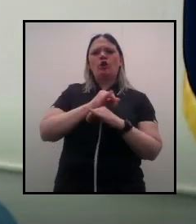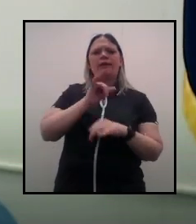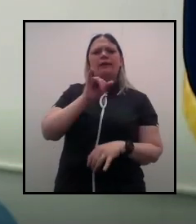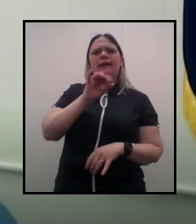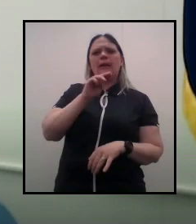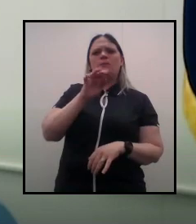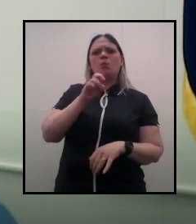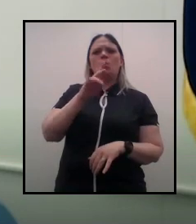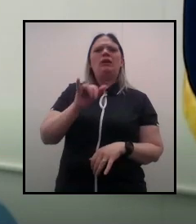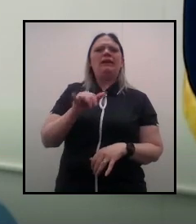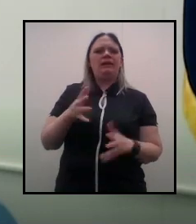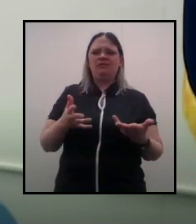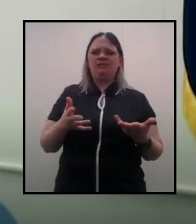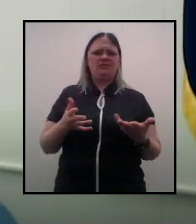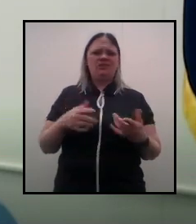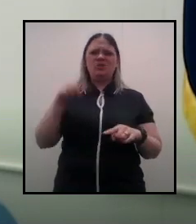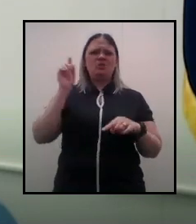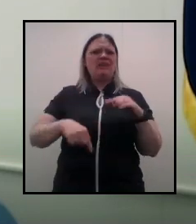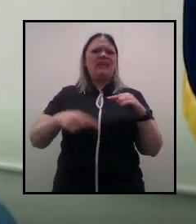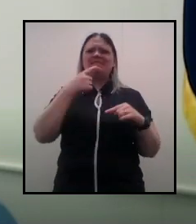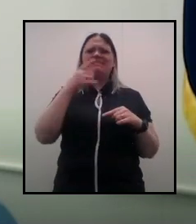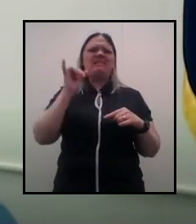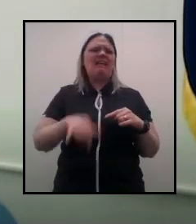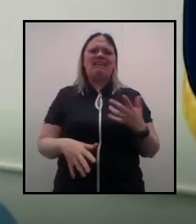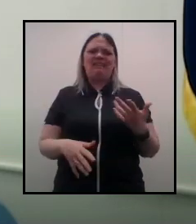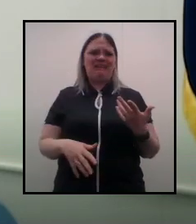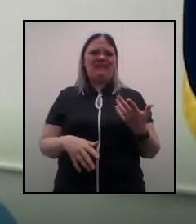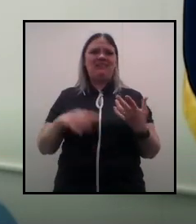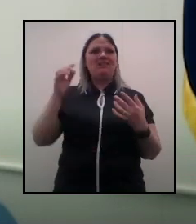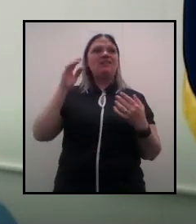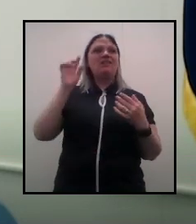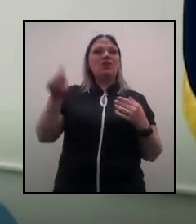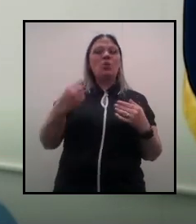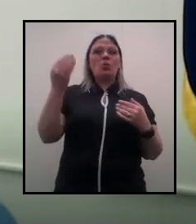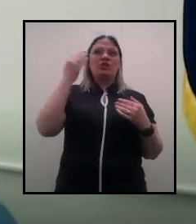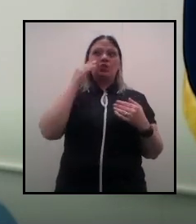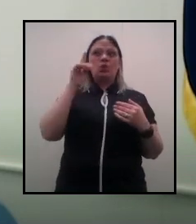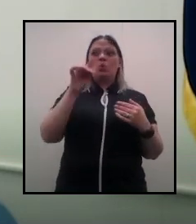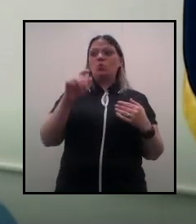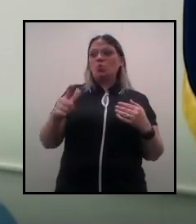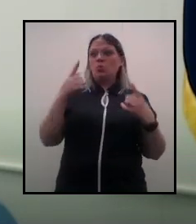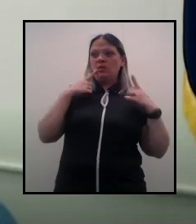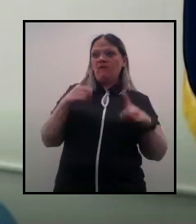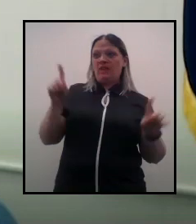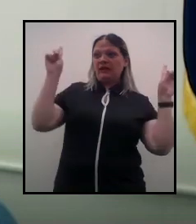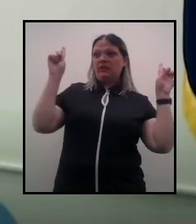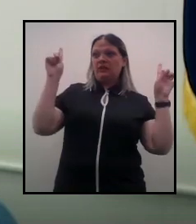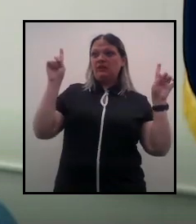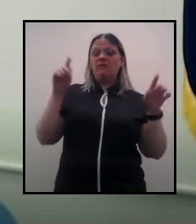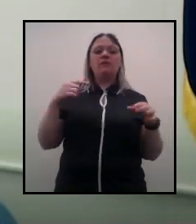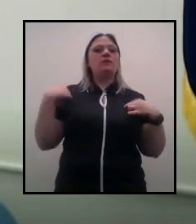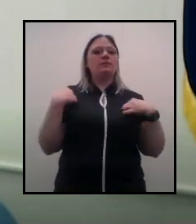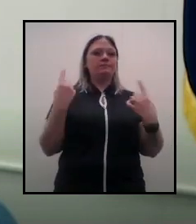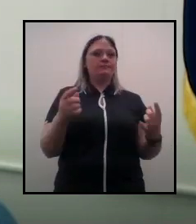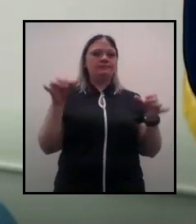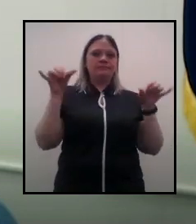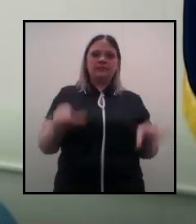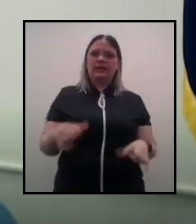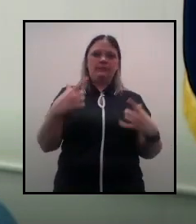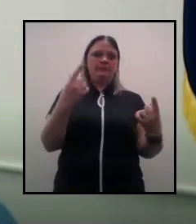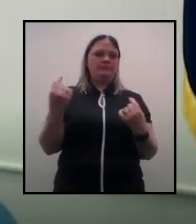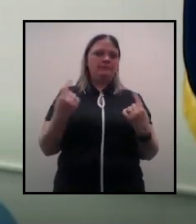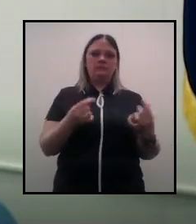So that's why it's really important. Our only known tool that is effective is what we've been doing with social distancing